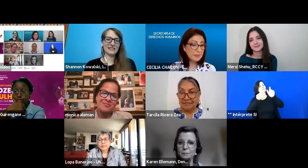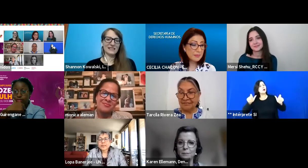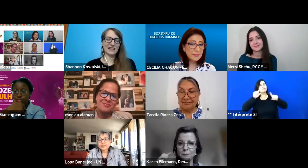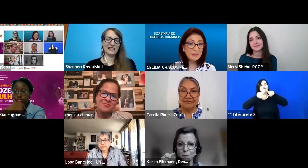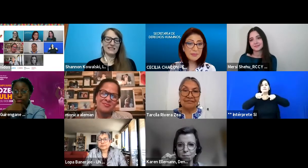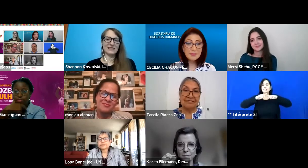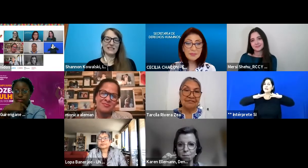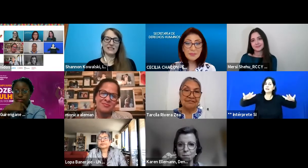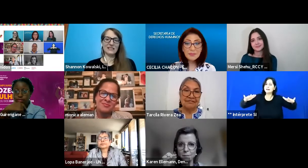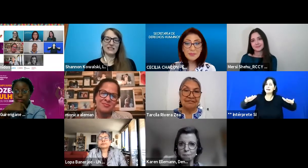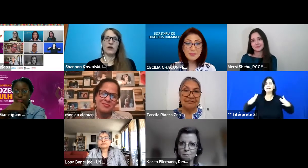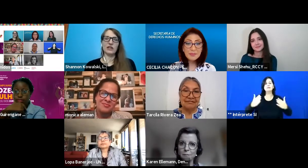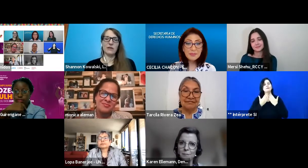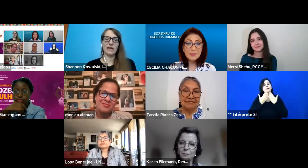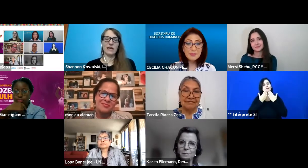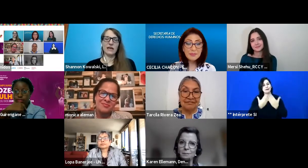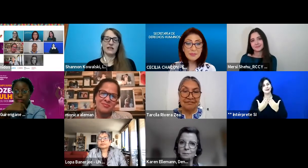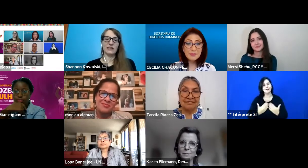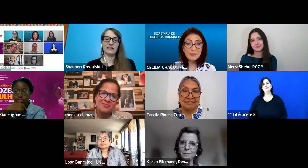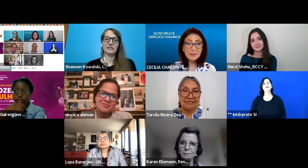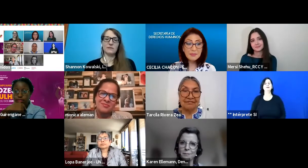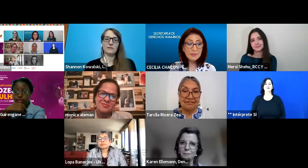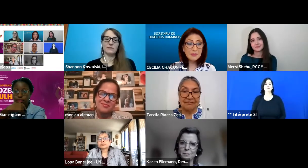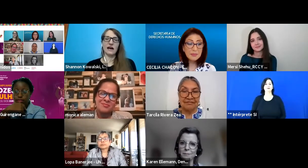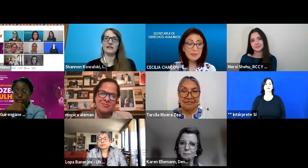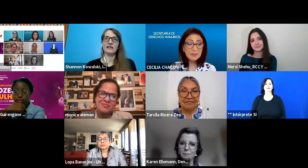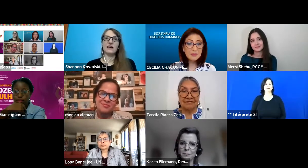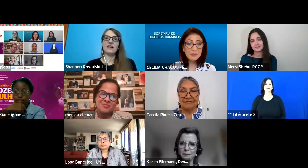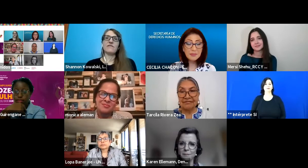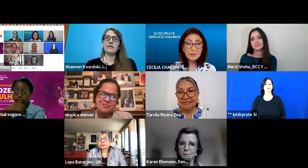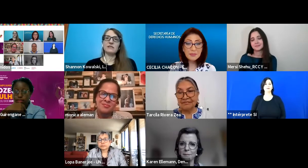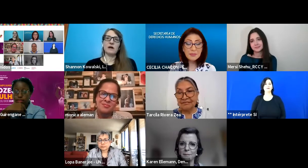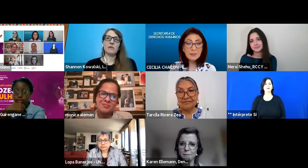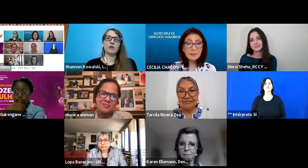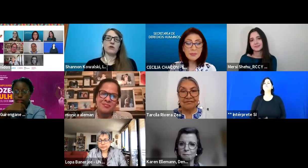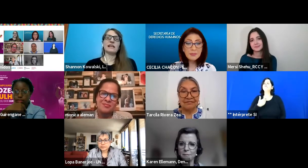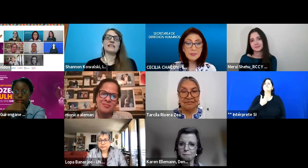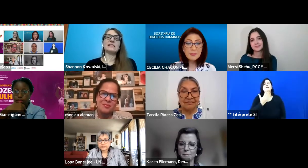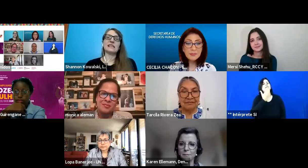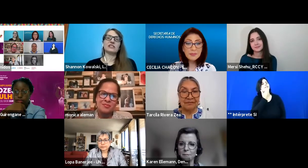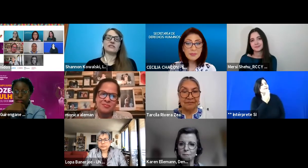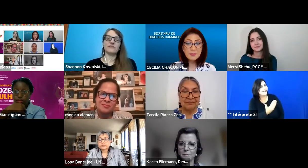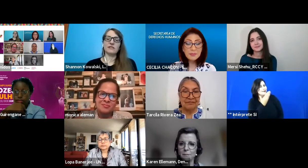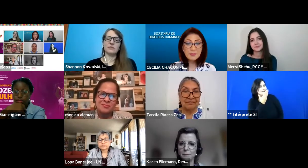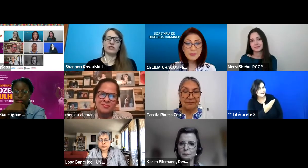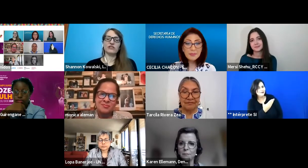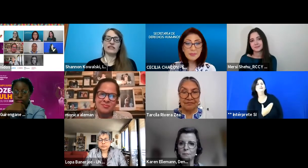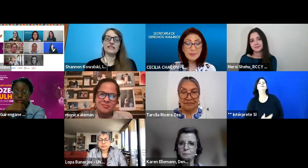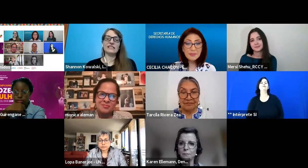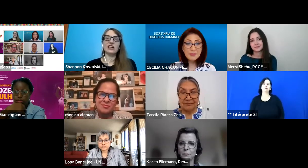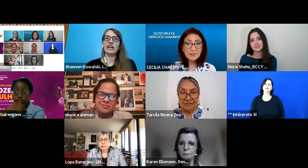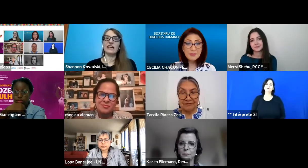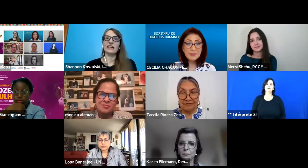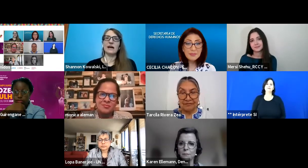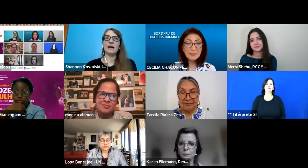Thanks, Tassila. And, you know, the point that you make about it not just being a feminist approach, but intersectional feminist approach and